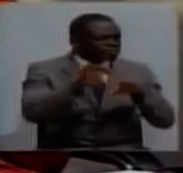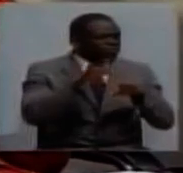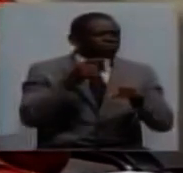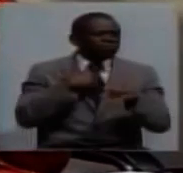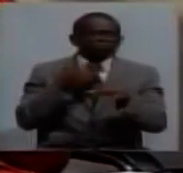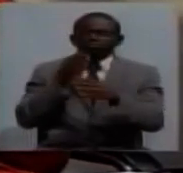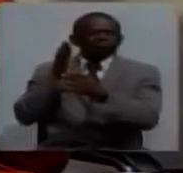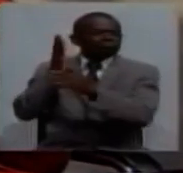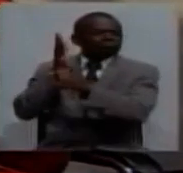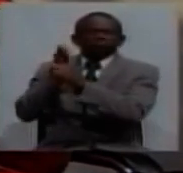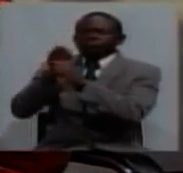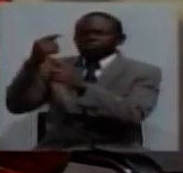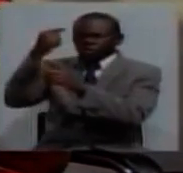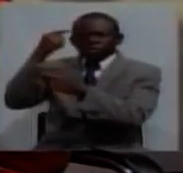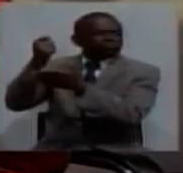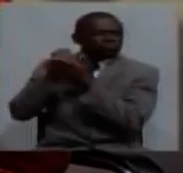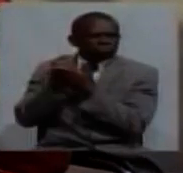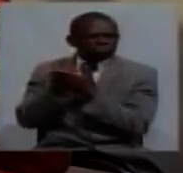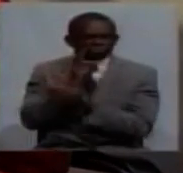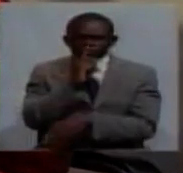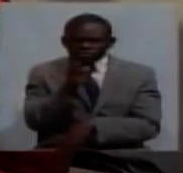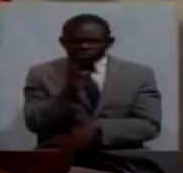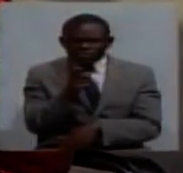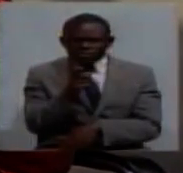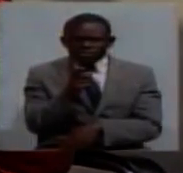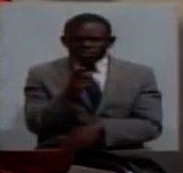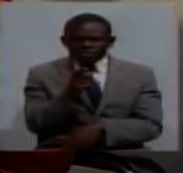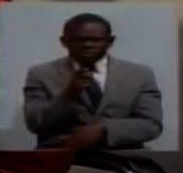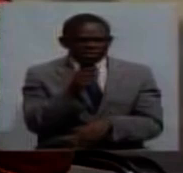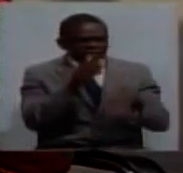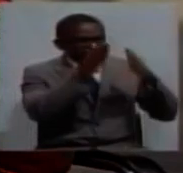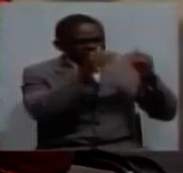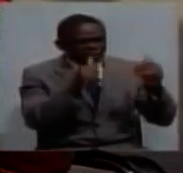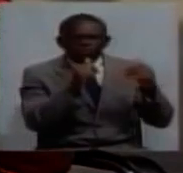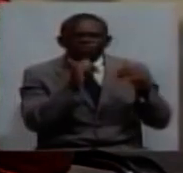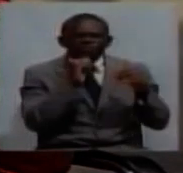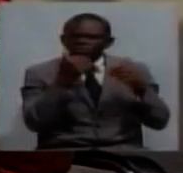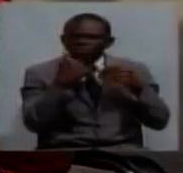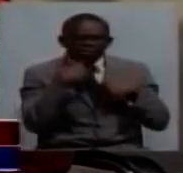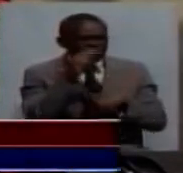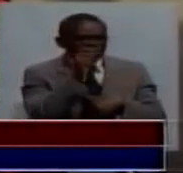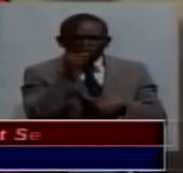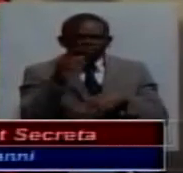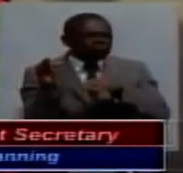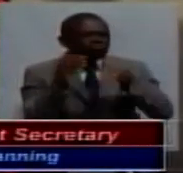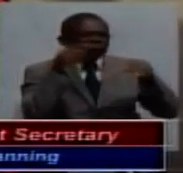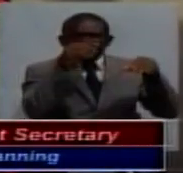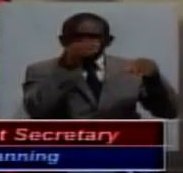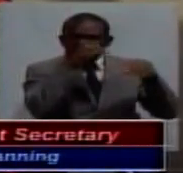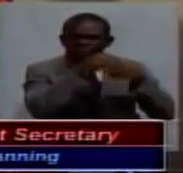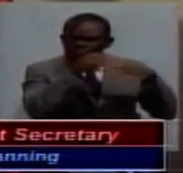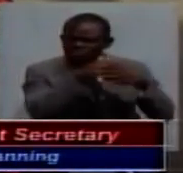one. Two is that I have had the opportunity and the privilege to live outside of